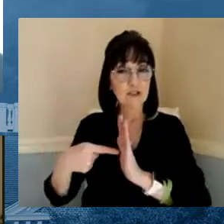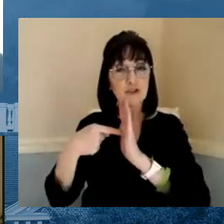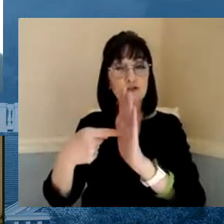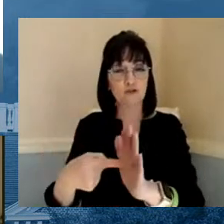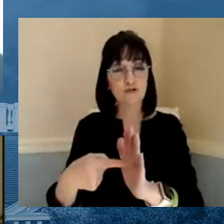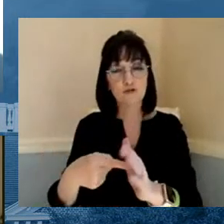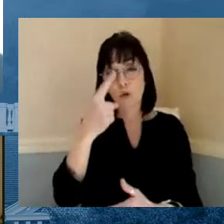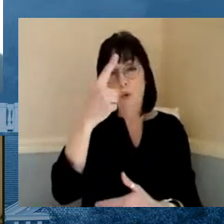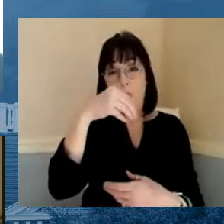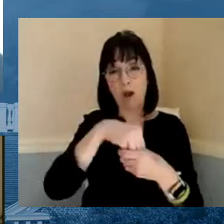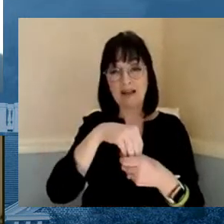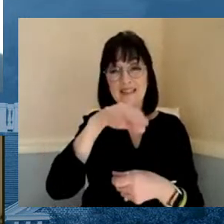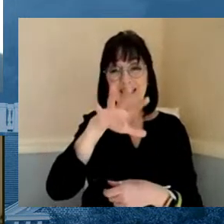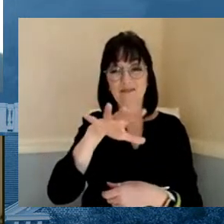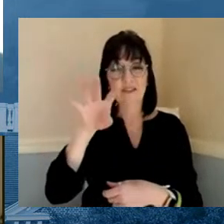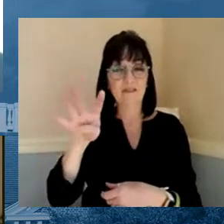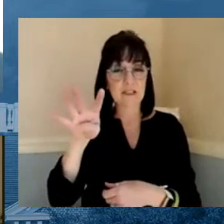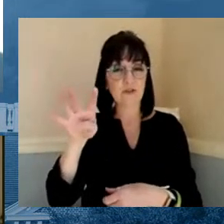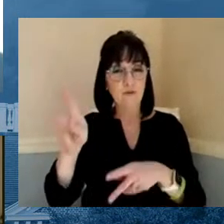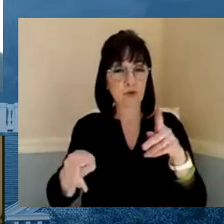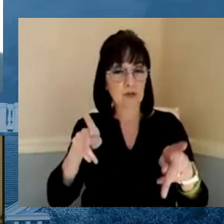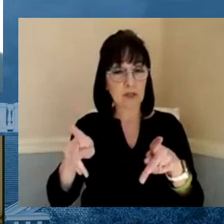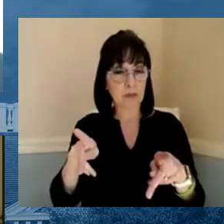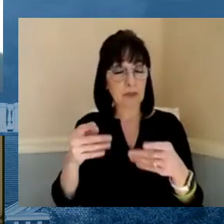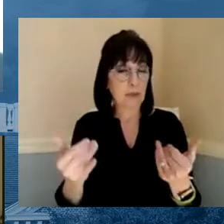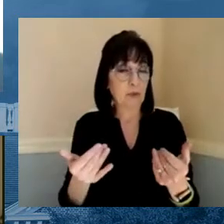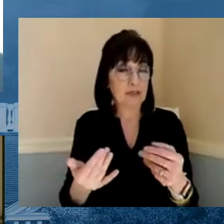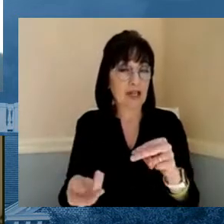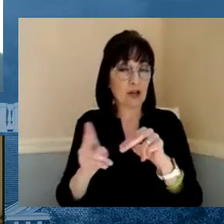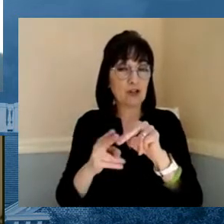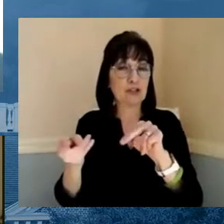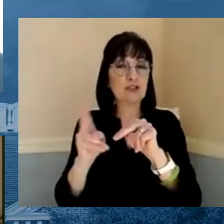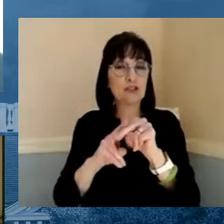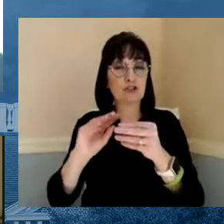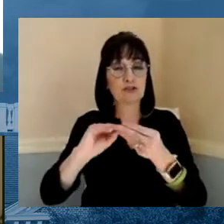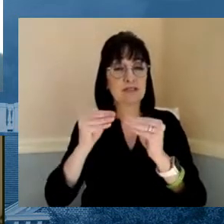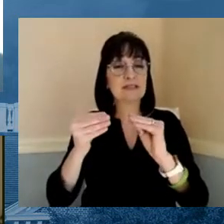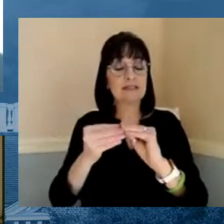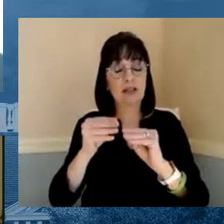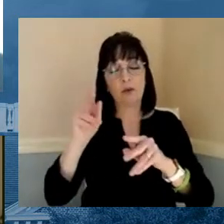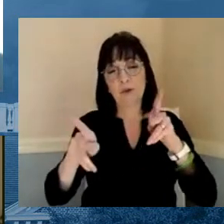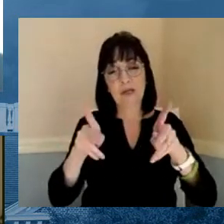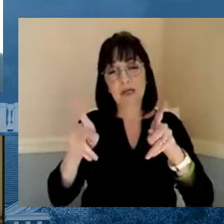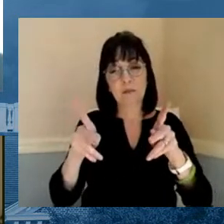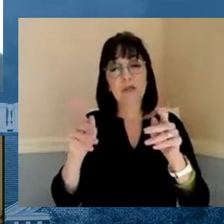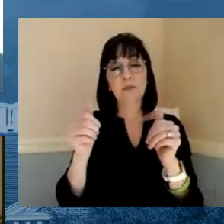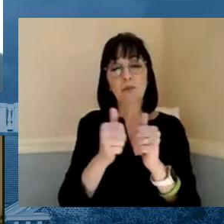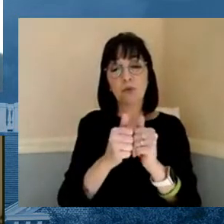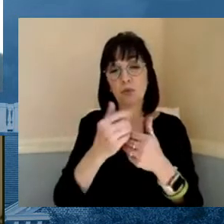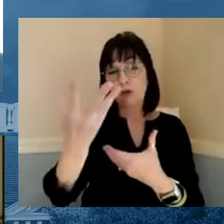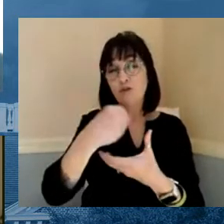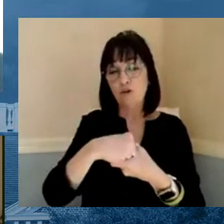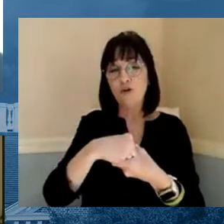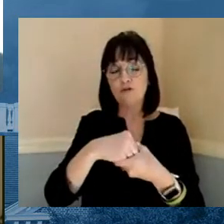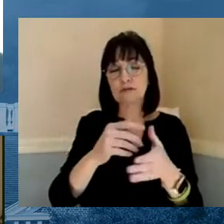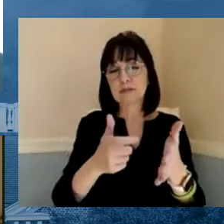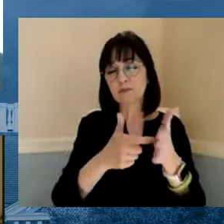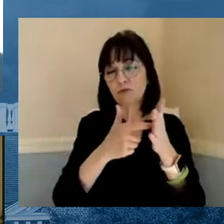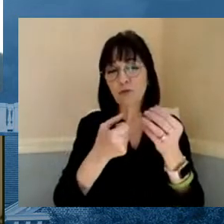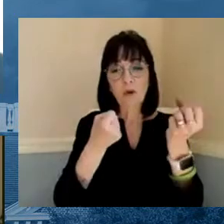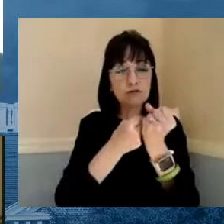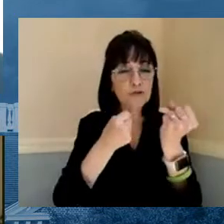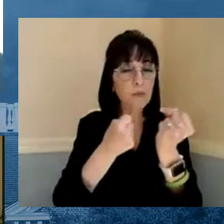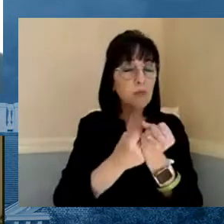1 in 54, and whereas the increasing number of individuals with autism require support from all levels